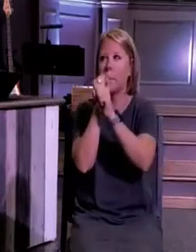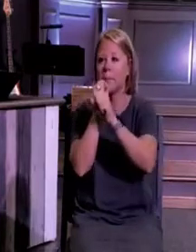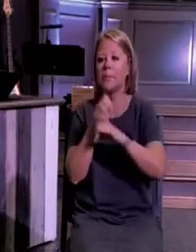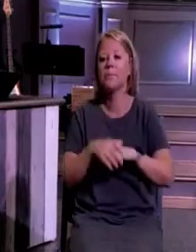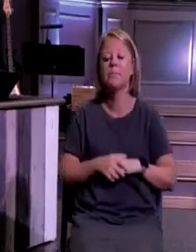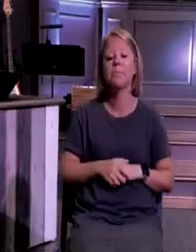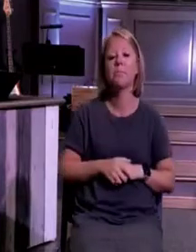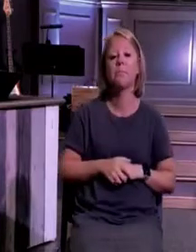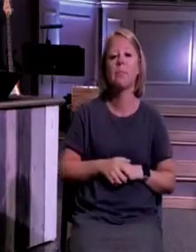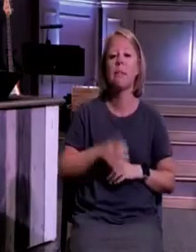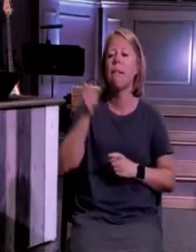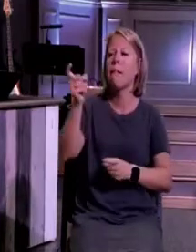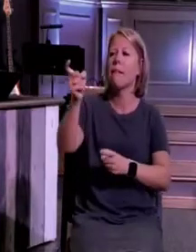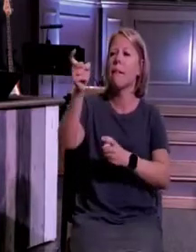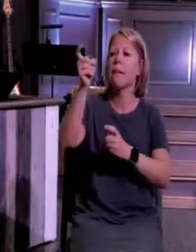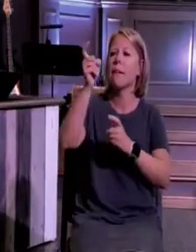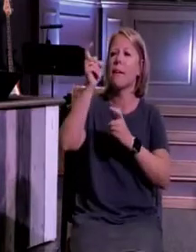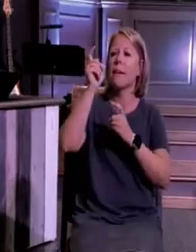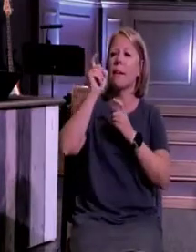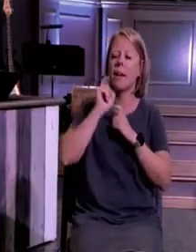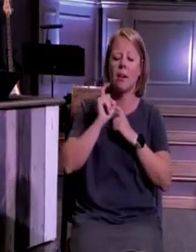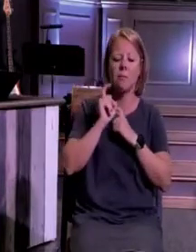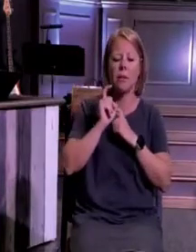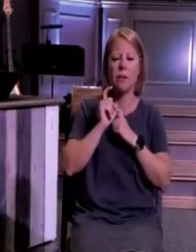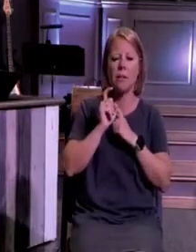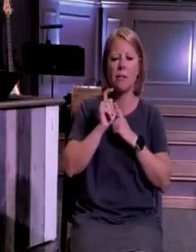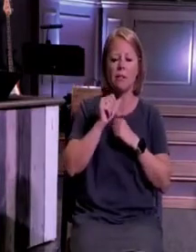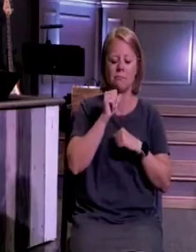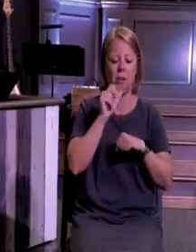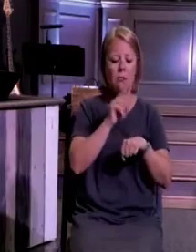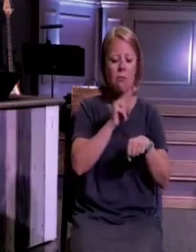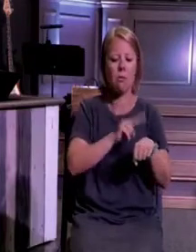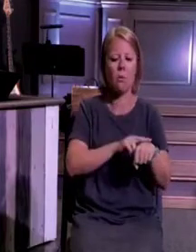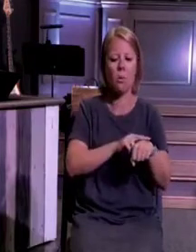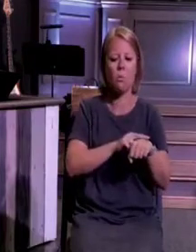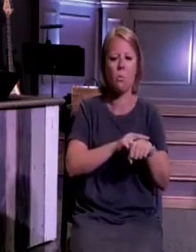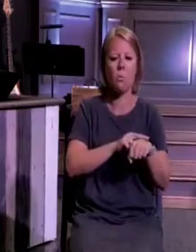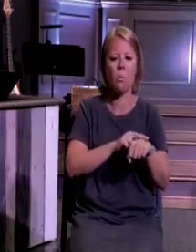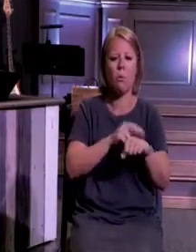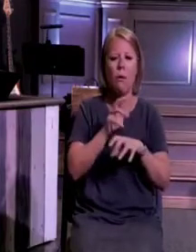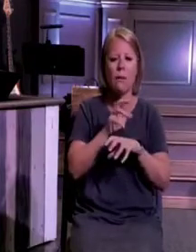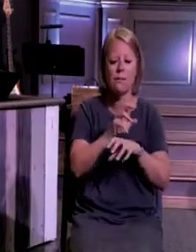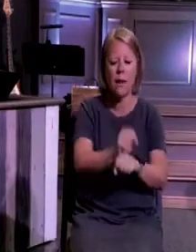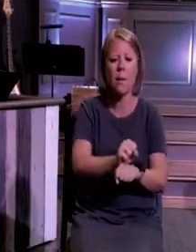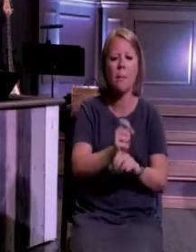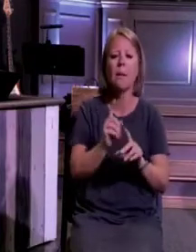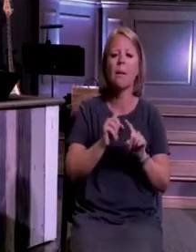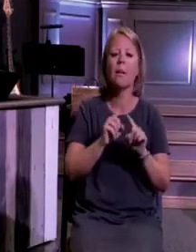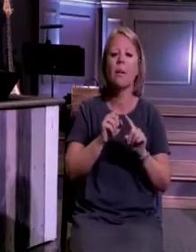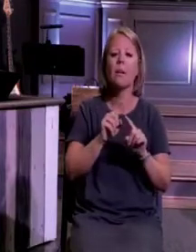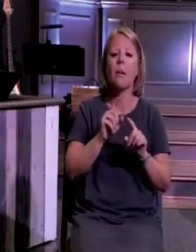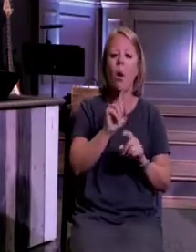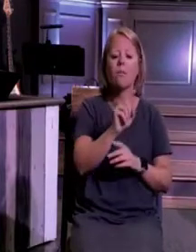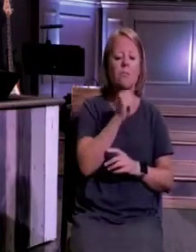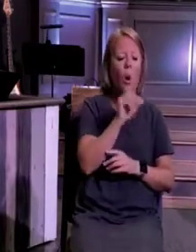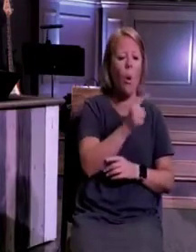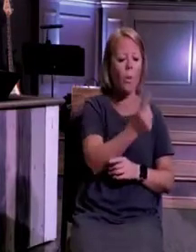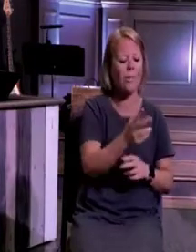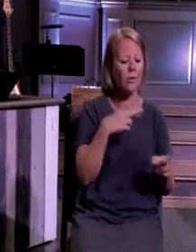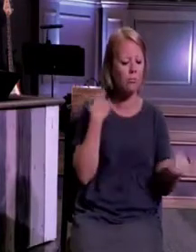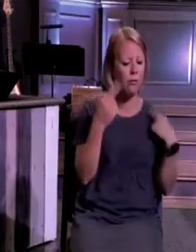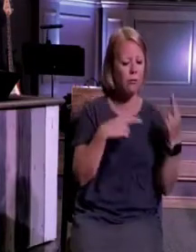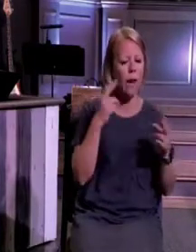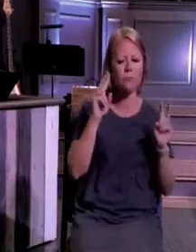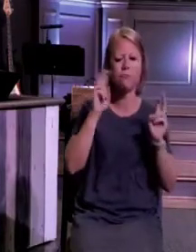He gave me a most unusual assignment, not just a revival, not just a series